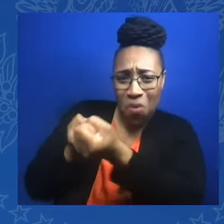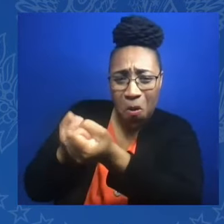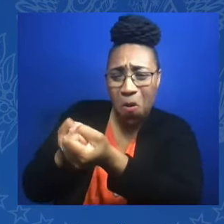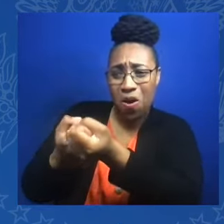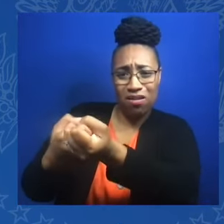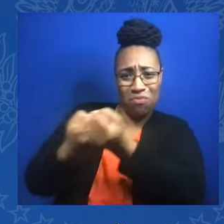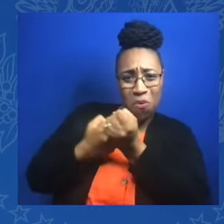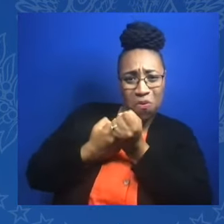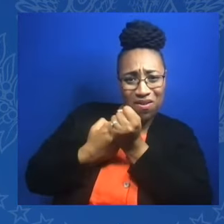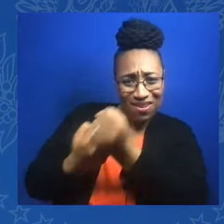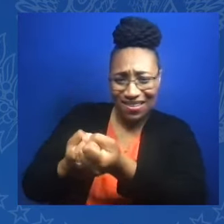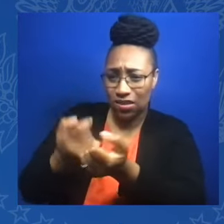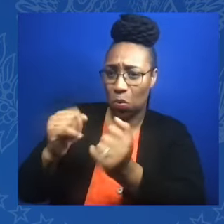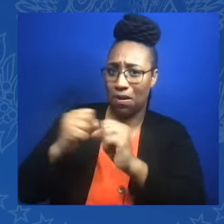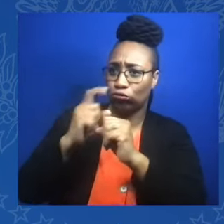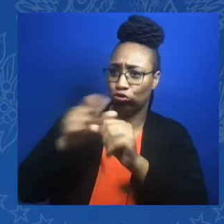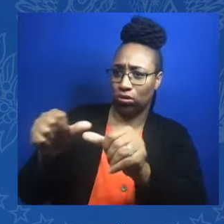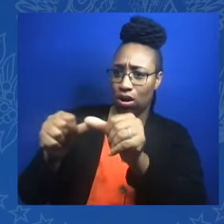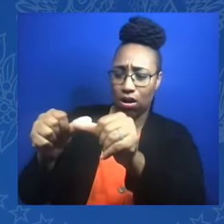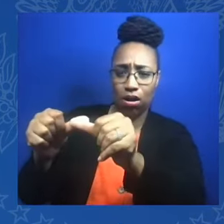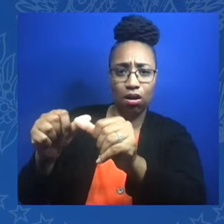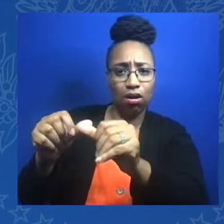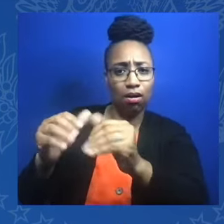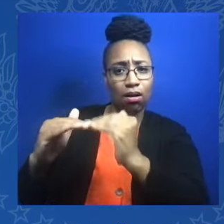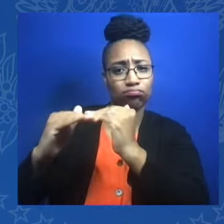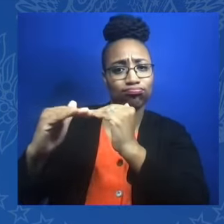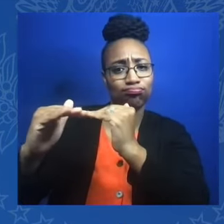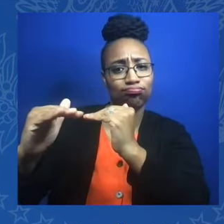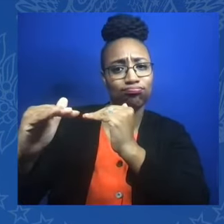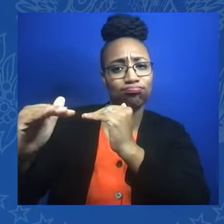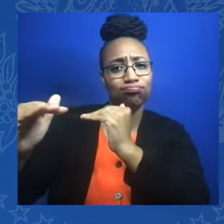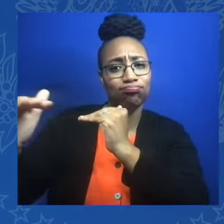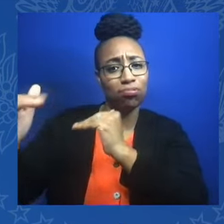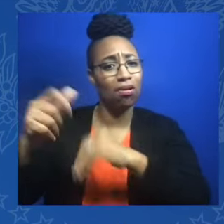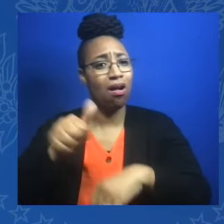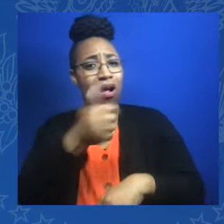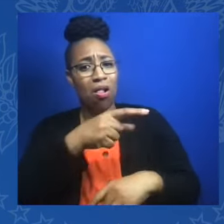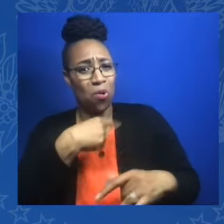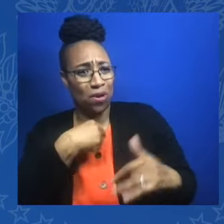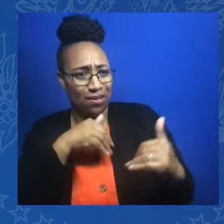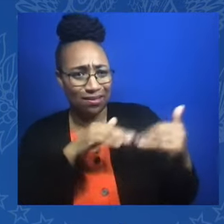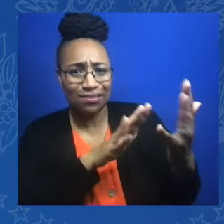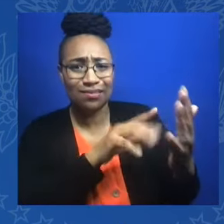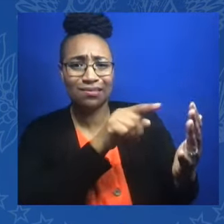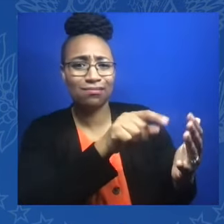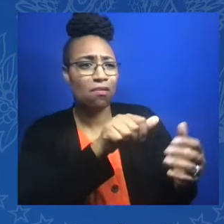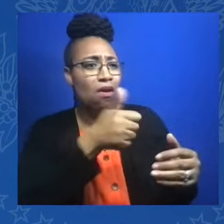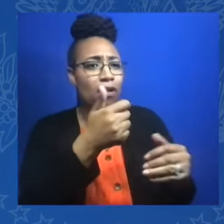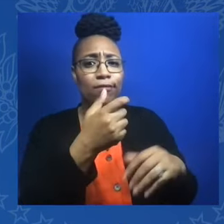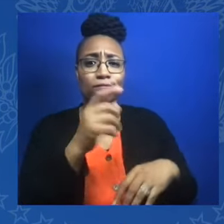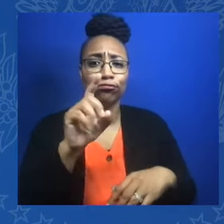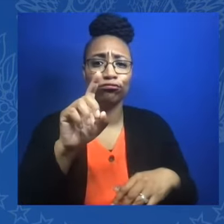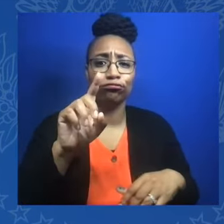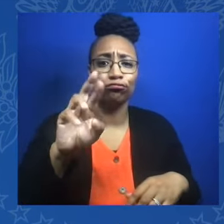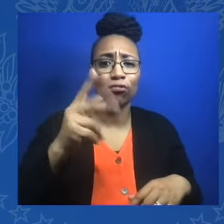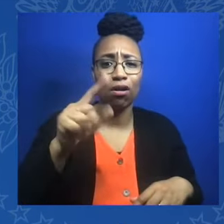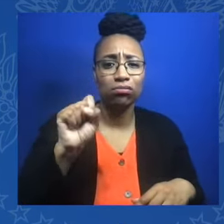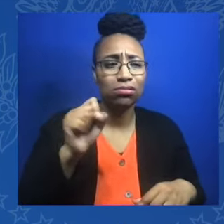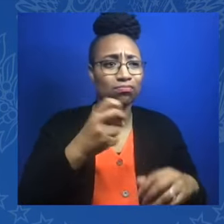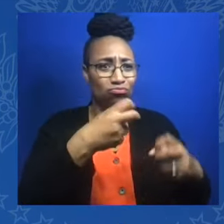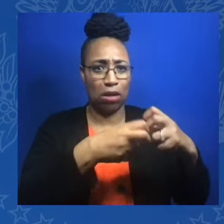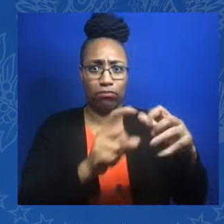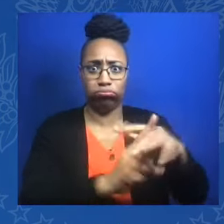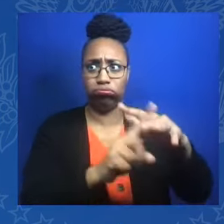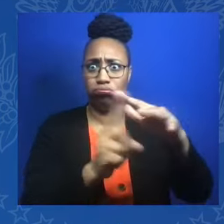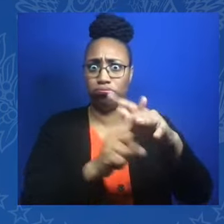drugs that are devastating Canada and American communities, particularly our young people. Fentanyl is a killer.